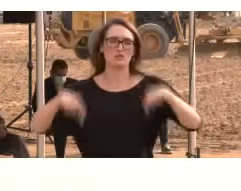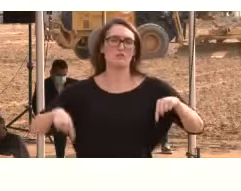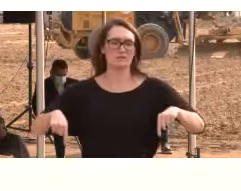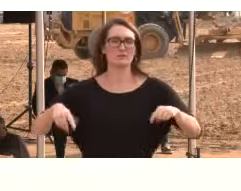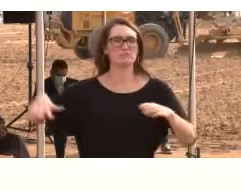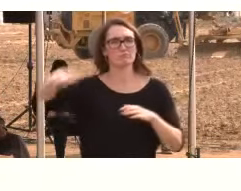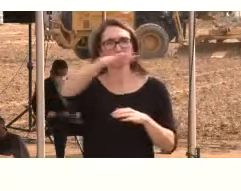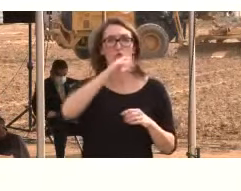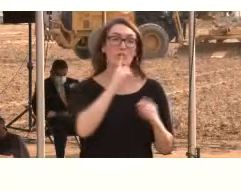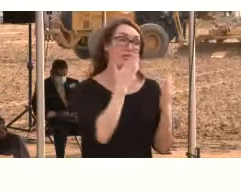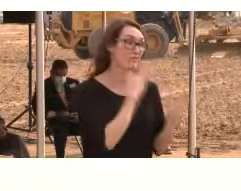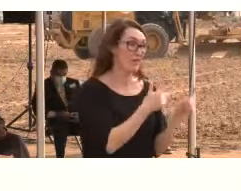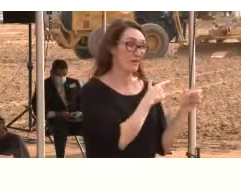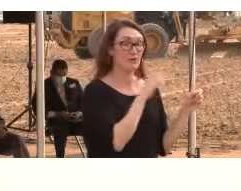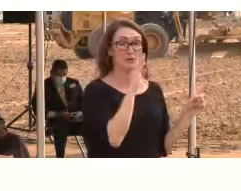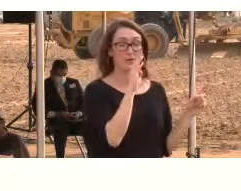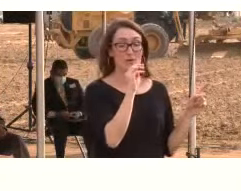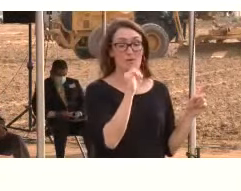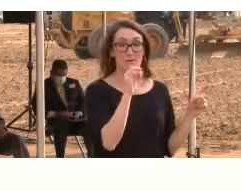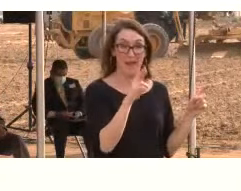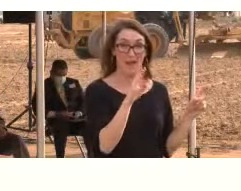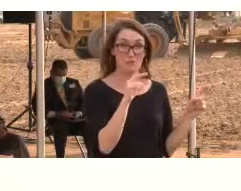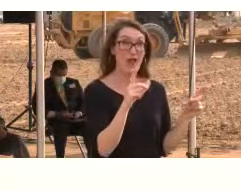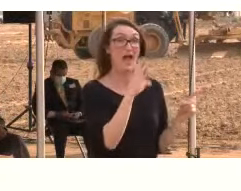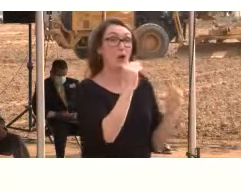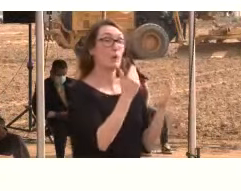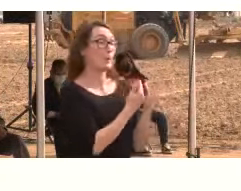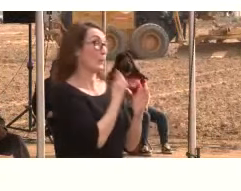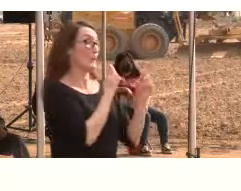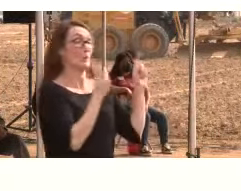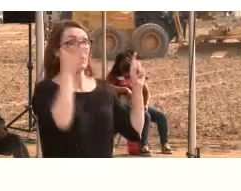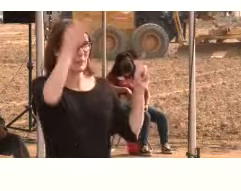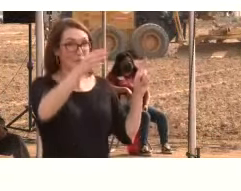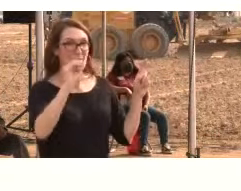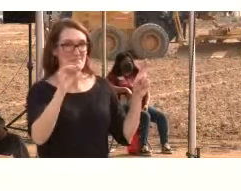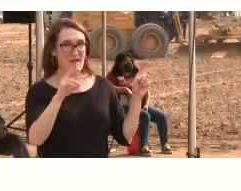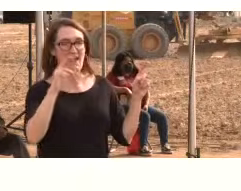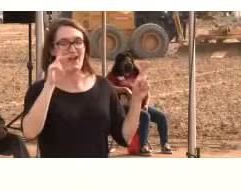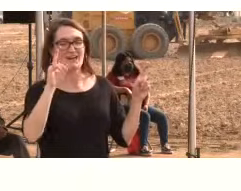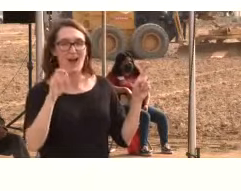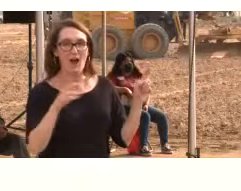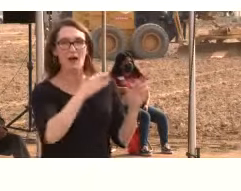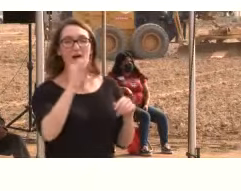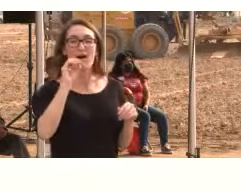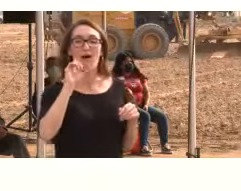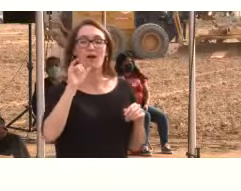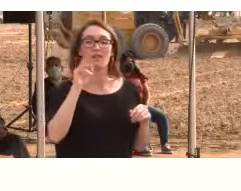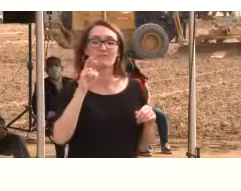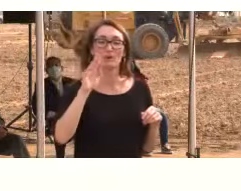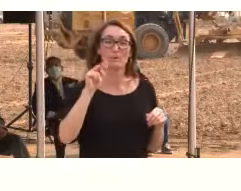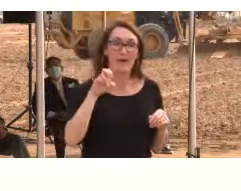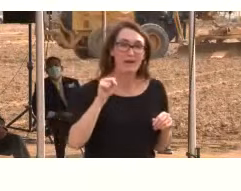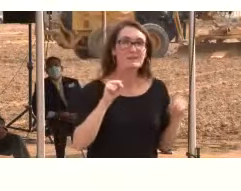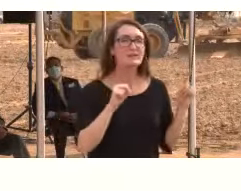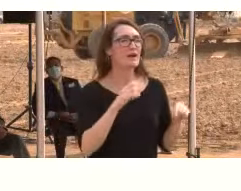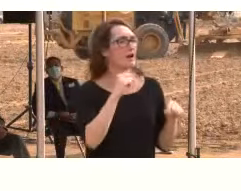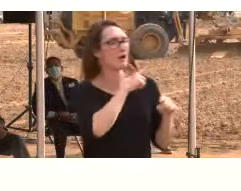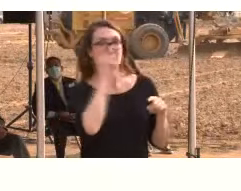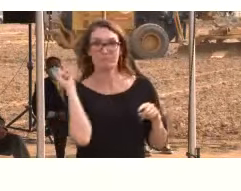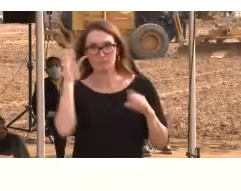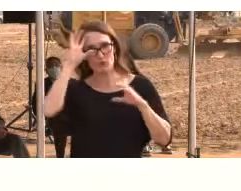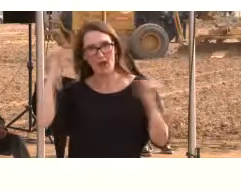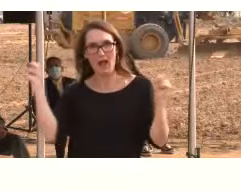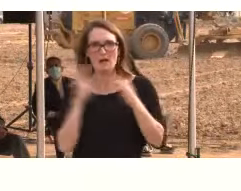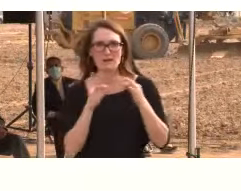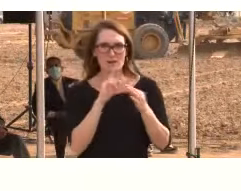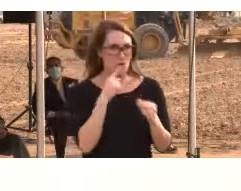and all the mayors. And I've had conversations with new mayor Jerry Dyer and Oliver Baines, and you find out, you heard from Carol, that we had